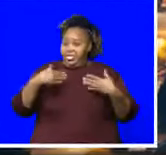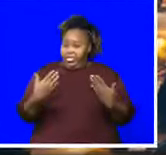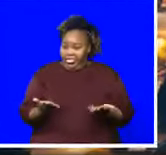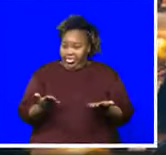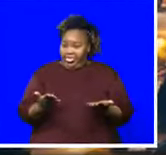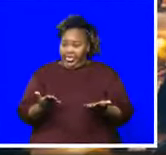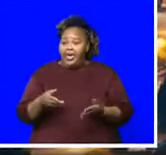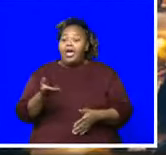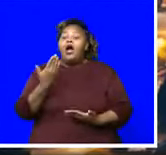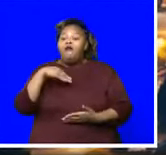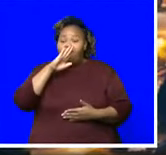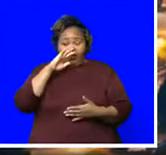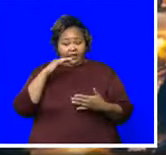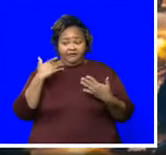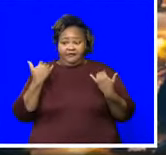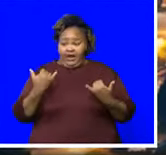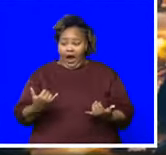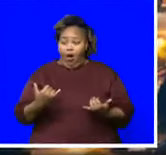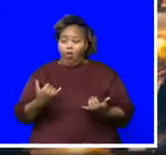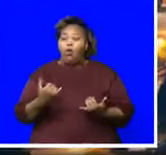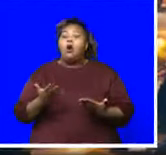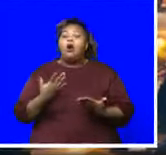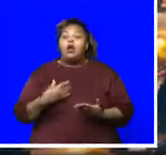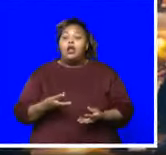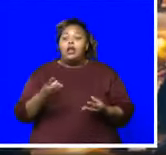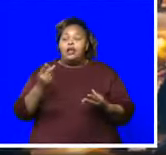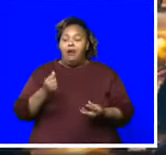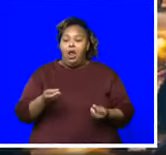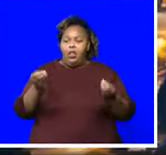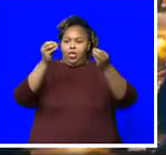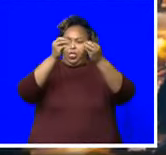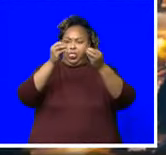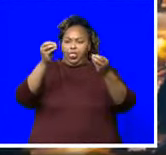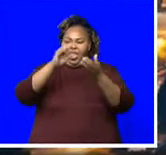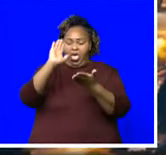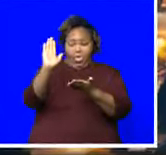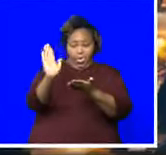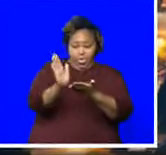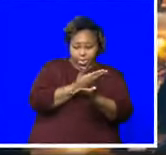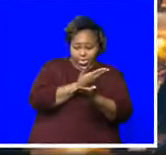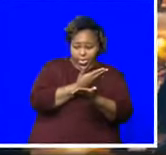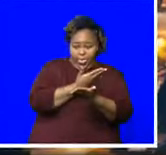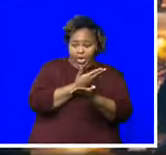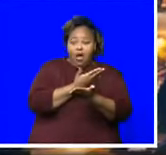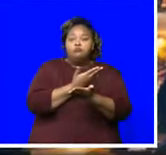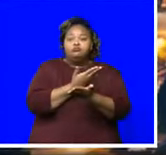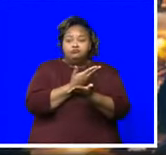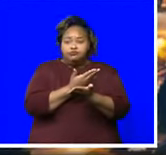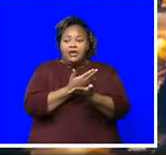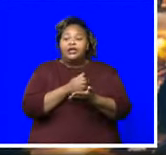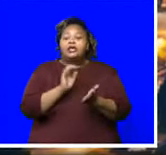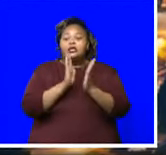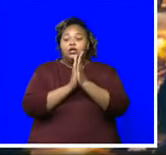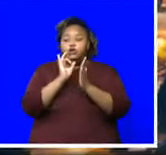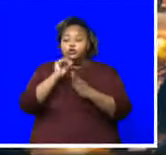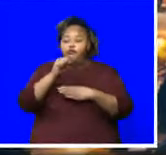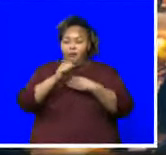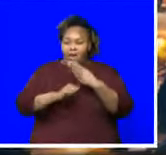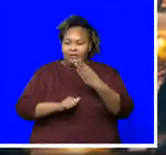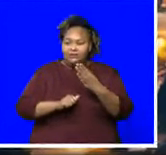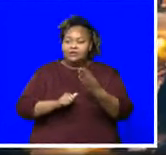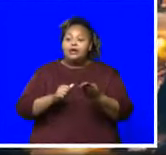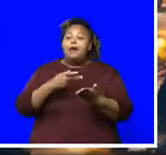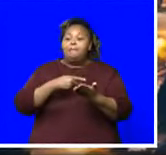ke libandla lelikoleka komthelo kulele Eswatini Revenue Services loke kuvete ngumcondzisi bethu xhumana kule nkampani Vusi Dlamini ngesikhathi